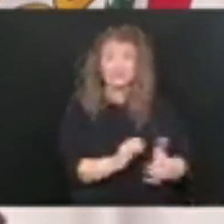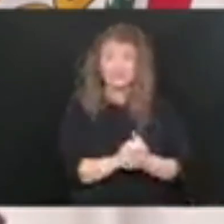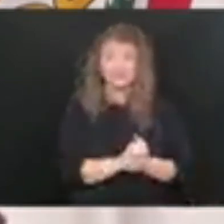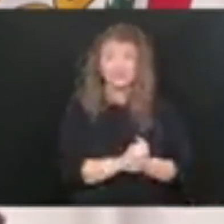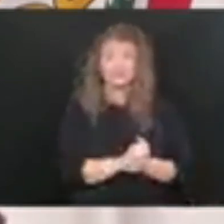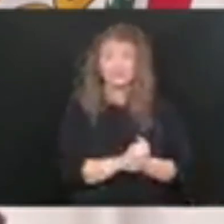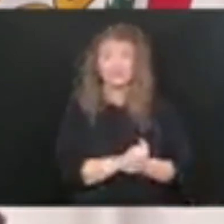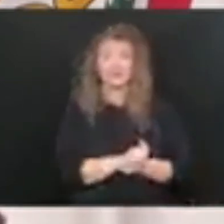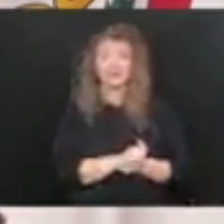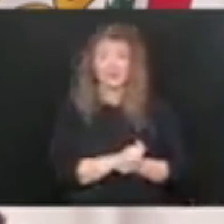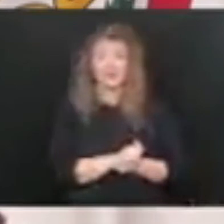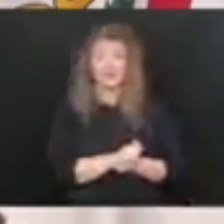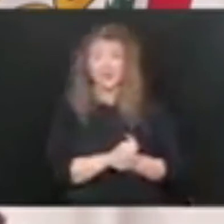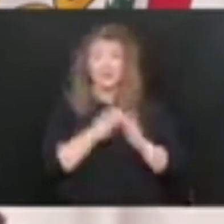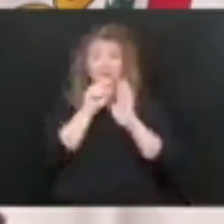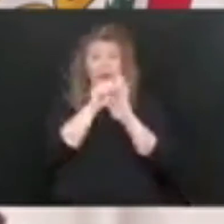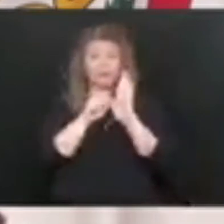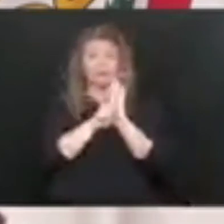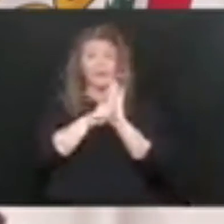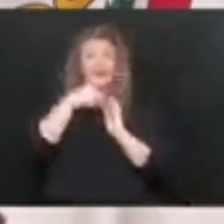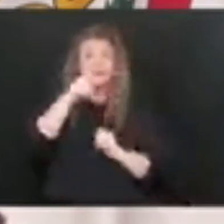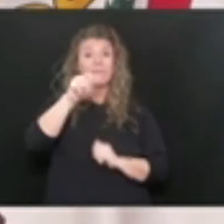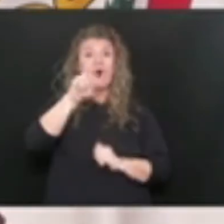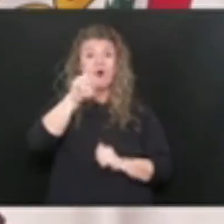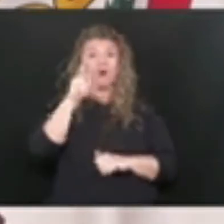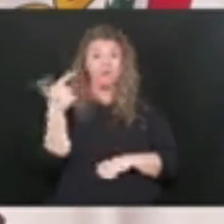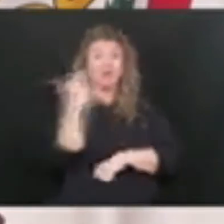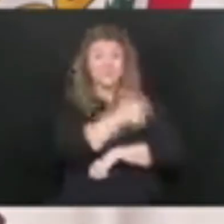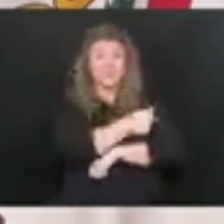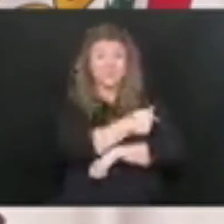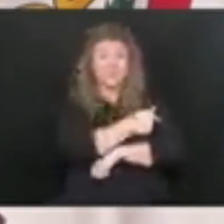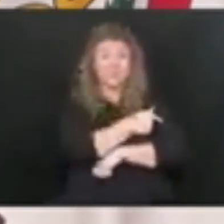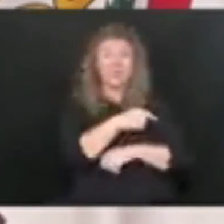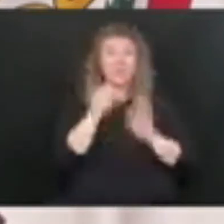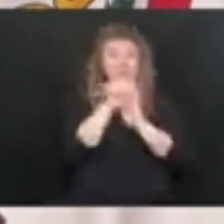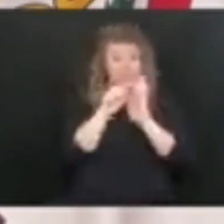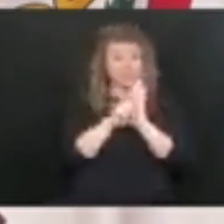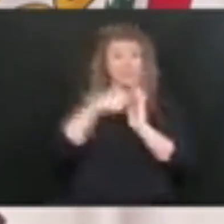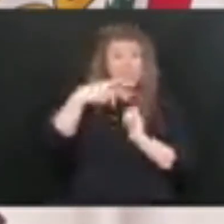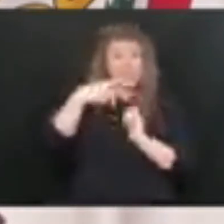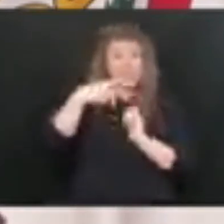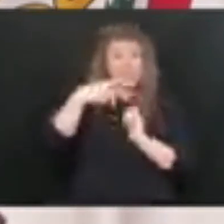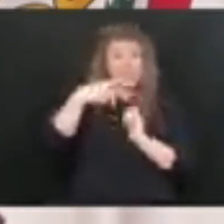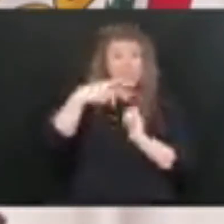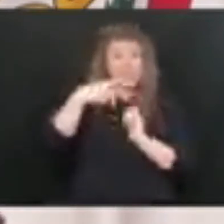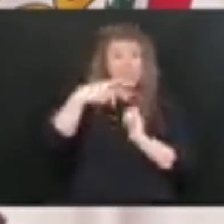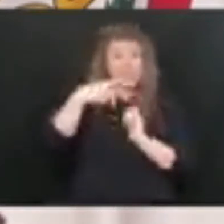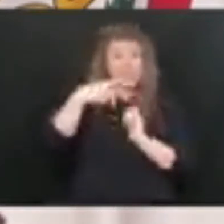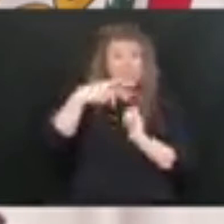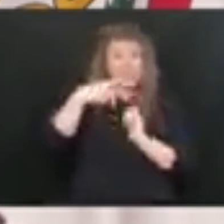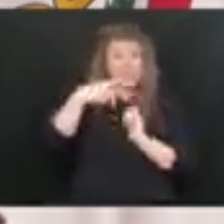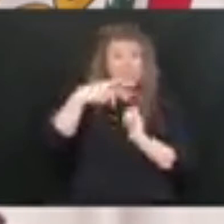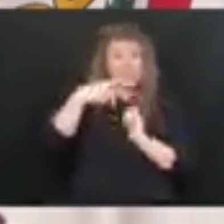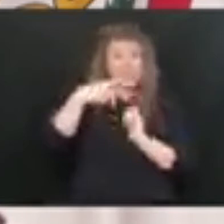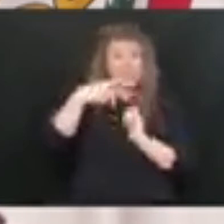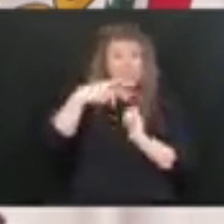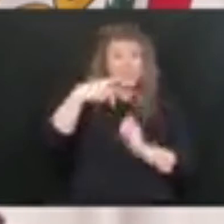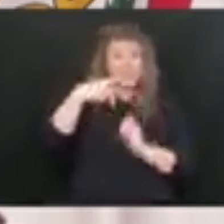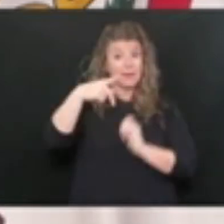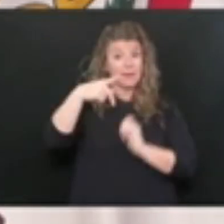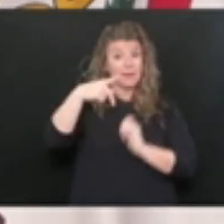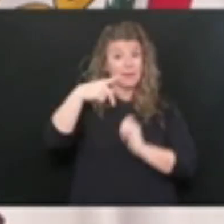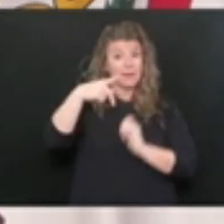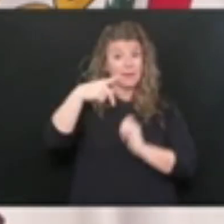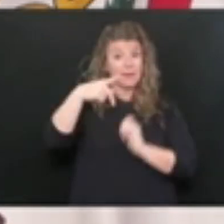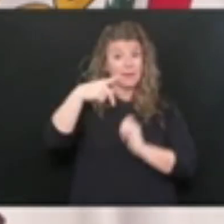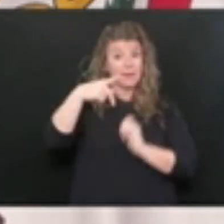a standpoint of our state park vaccinations, our state parks, as part of our ongoing efforts to get